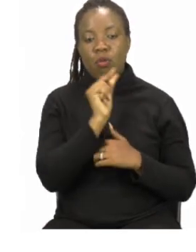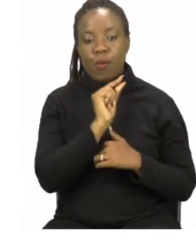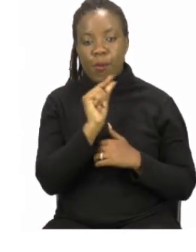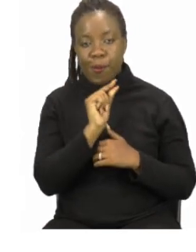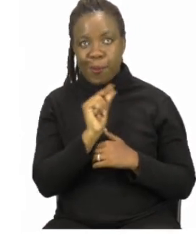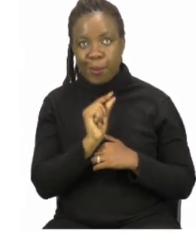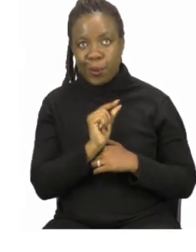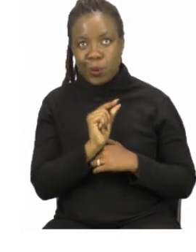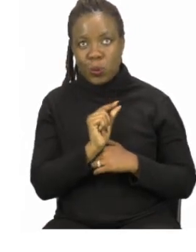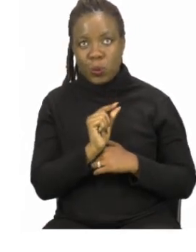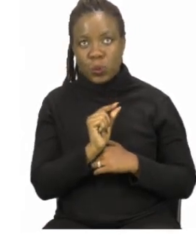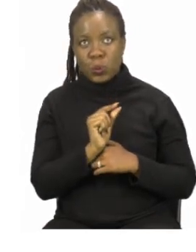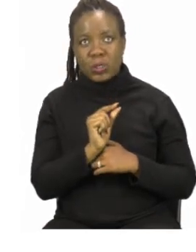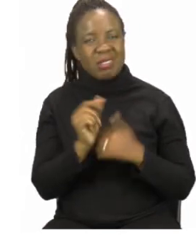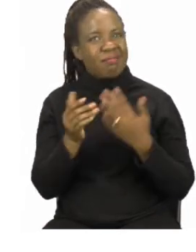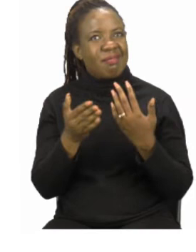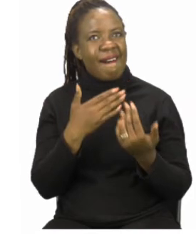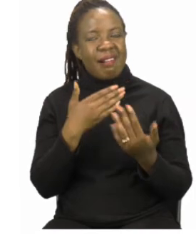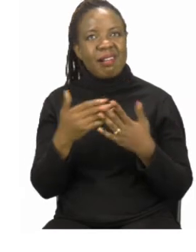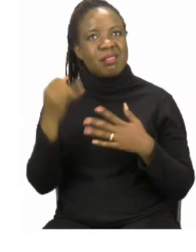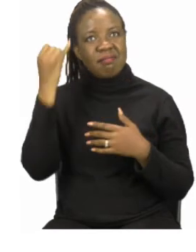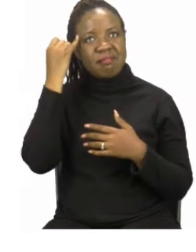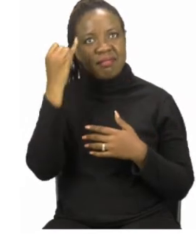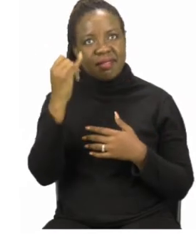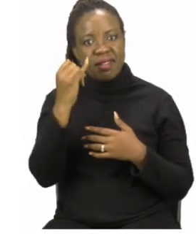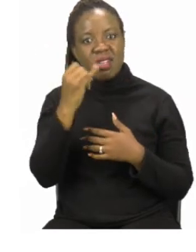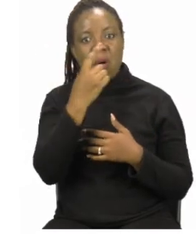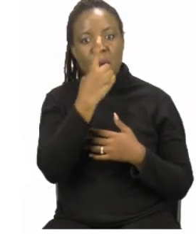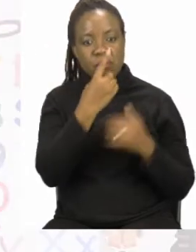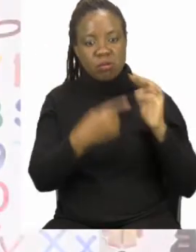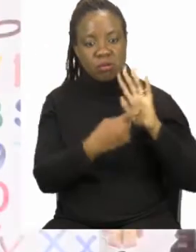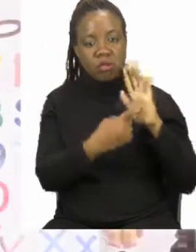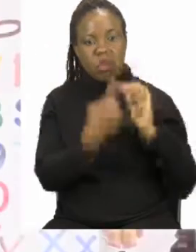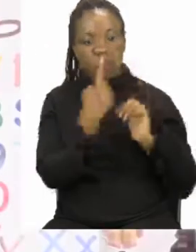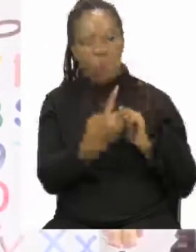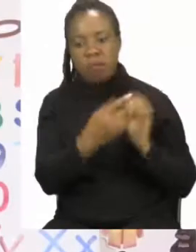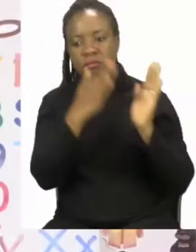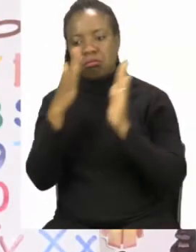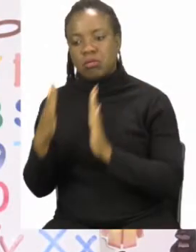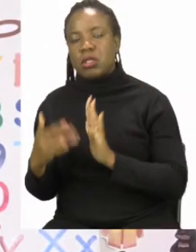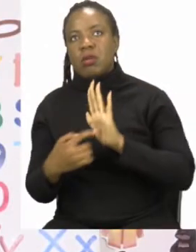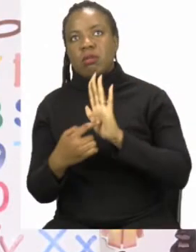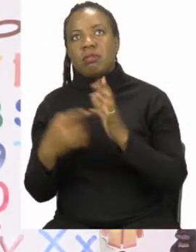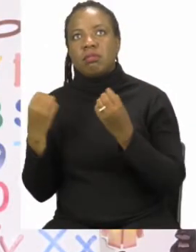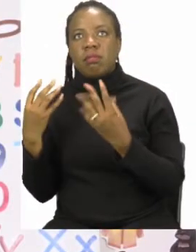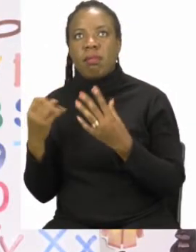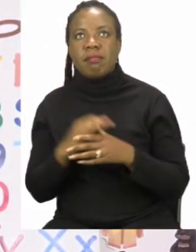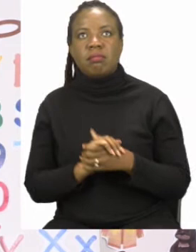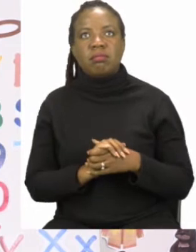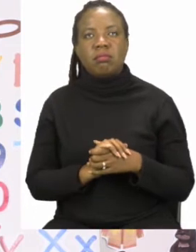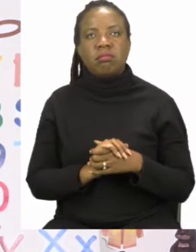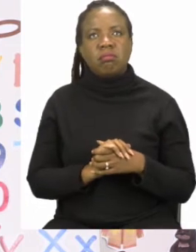their plural form. So let's try and do some of these words together. Let's take a look. The first word that we can see in